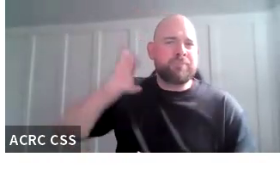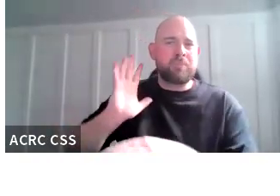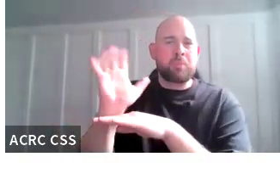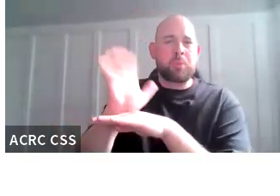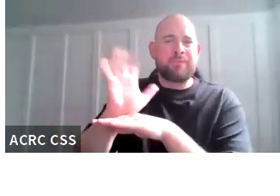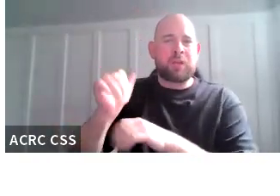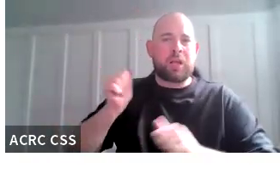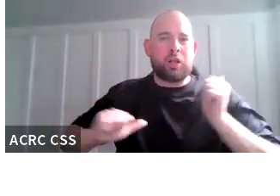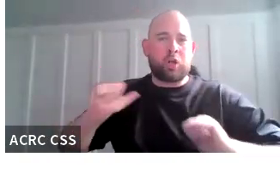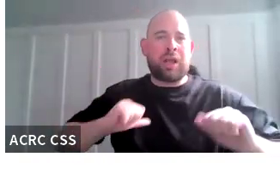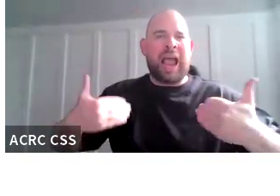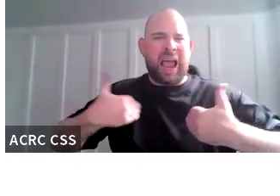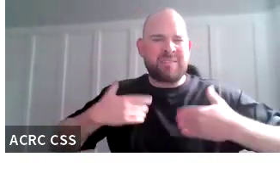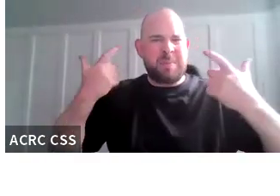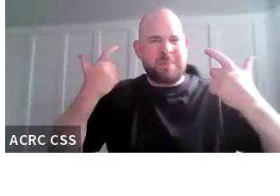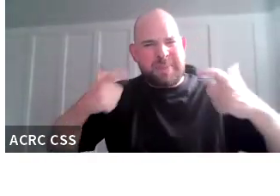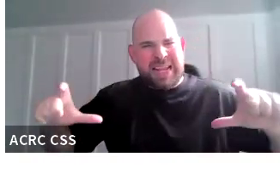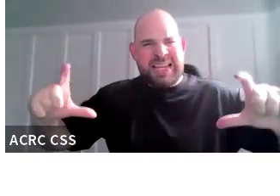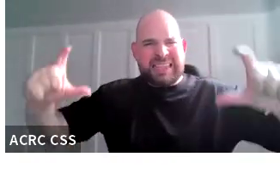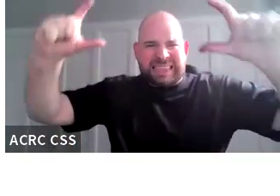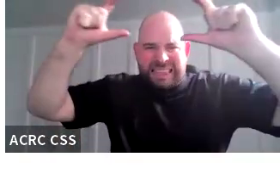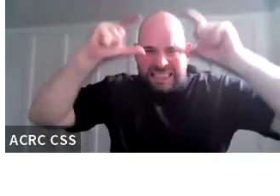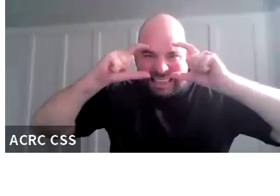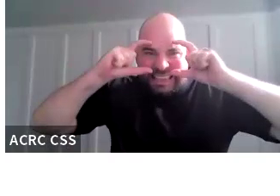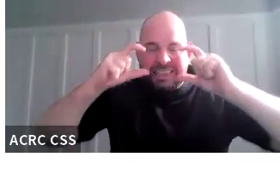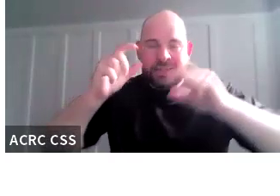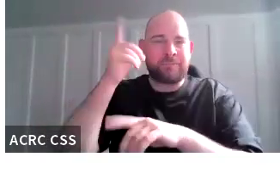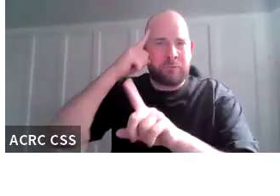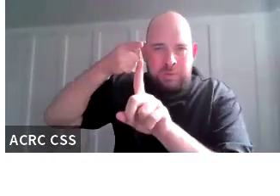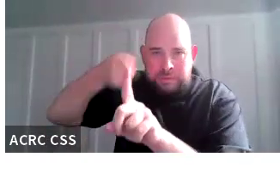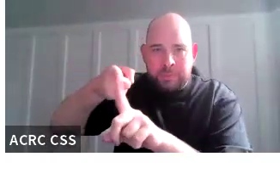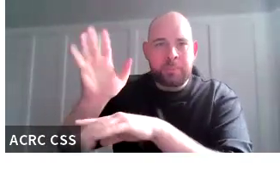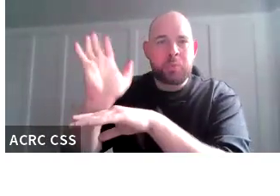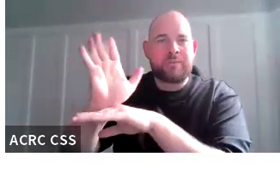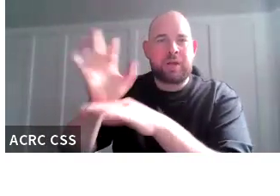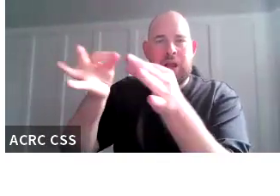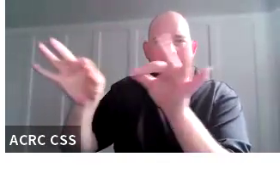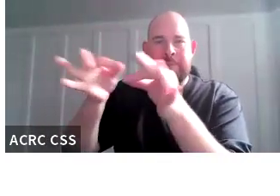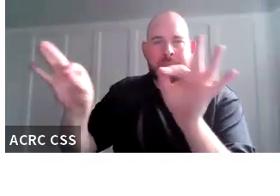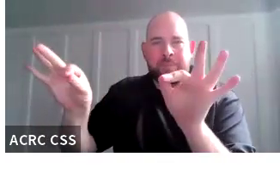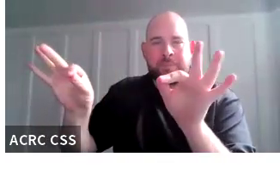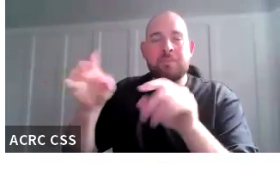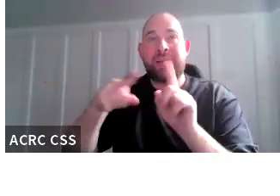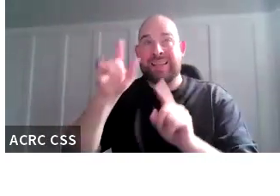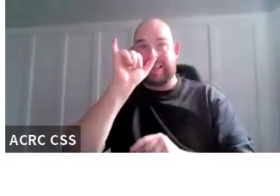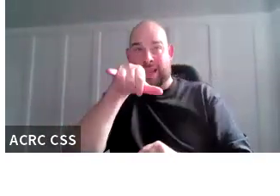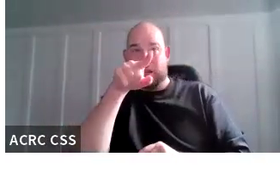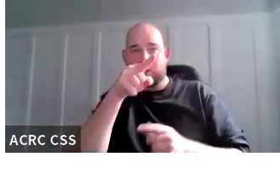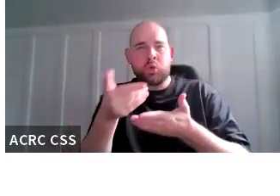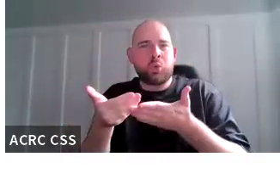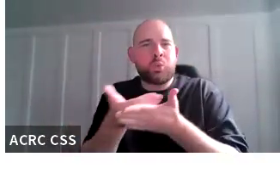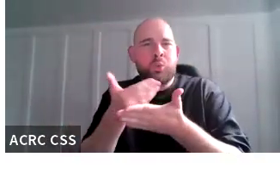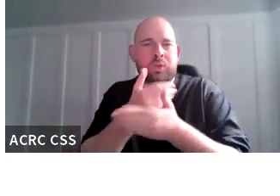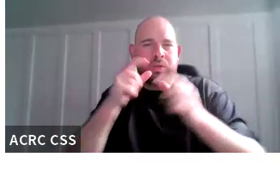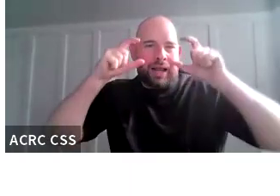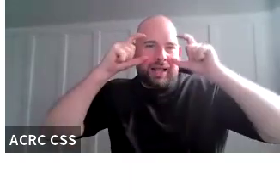that this is not necessarily a new technology. When deaf people go to the movie theater, there's lots of different options that